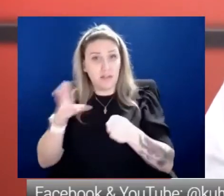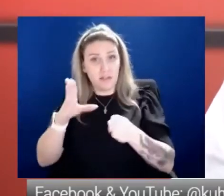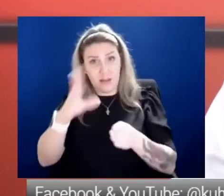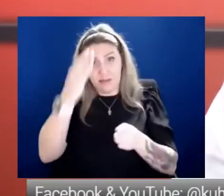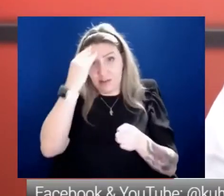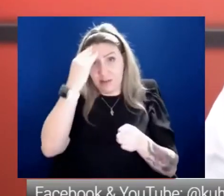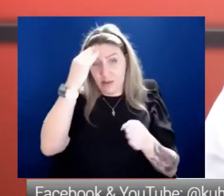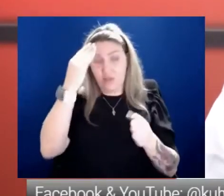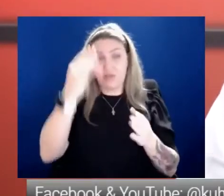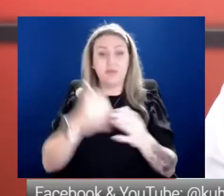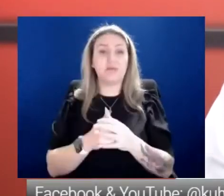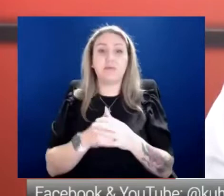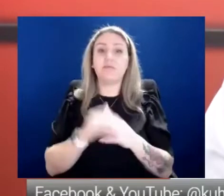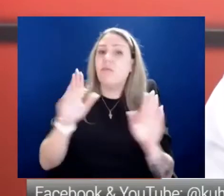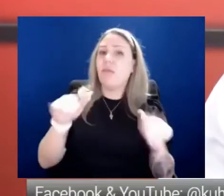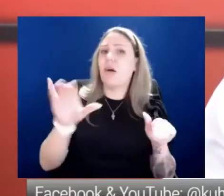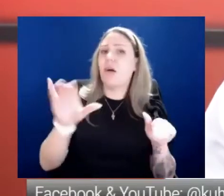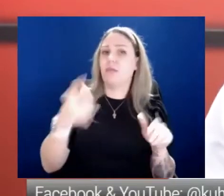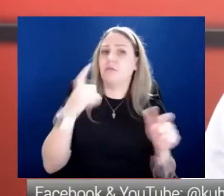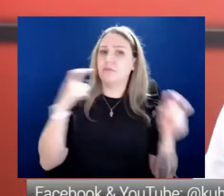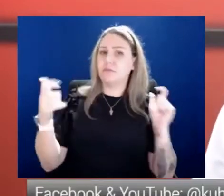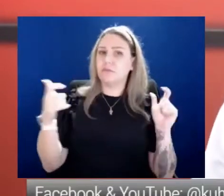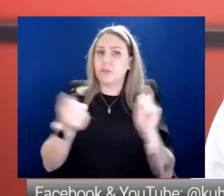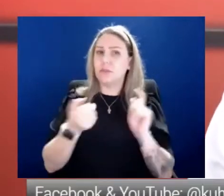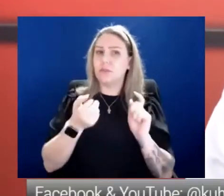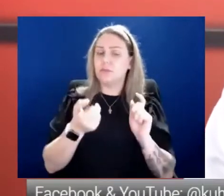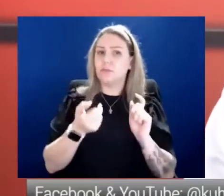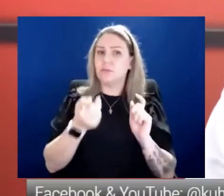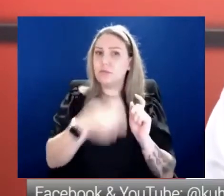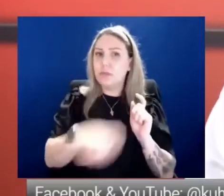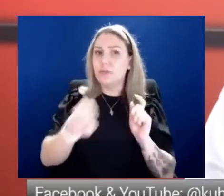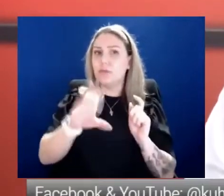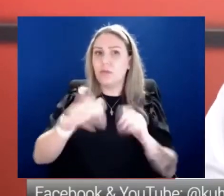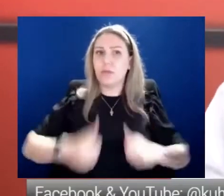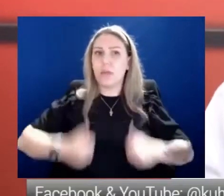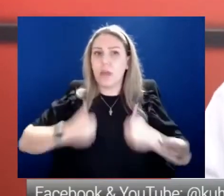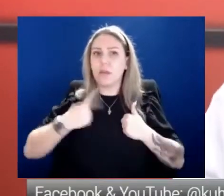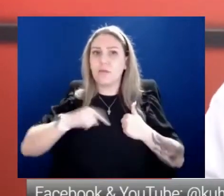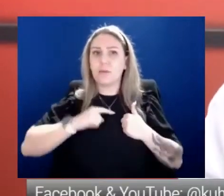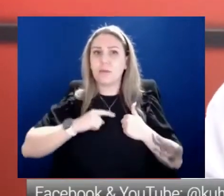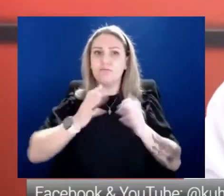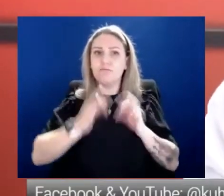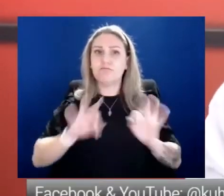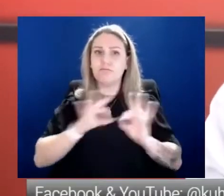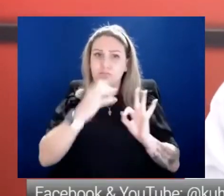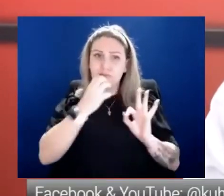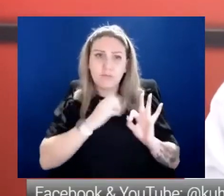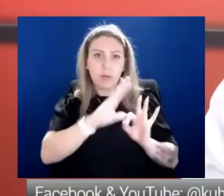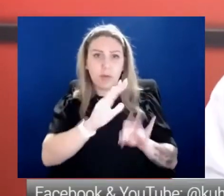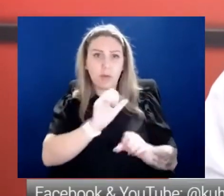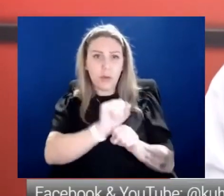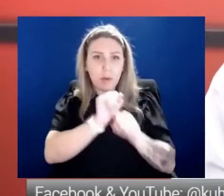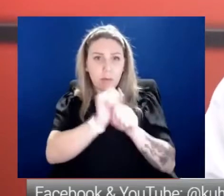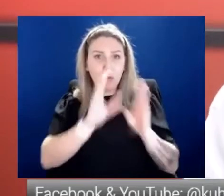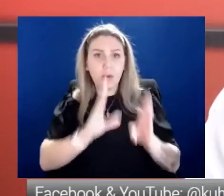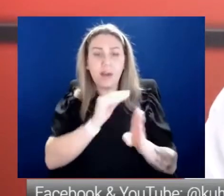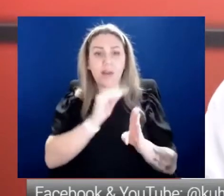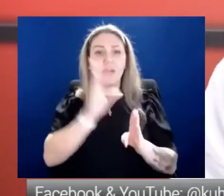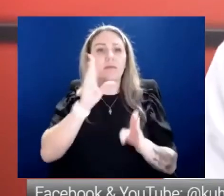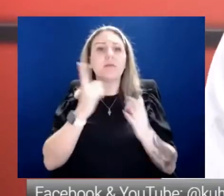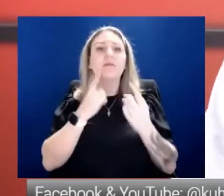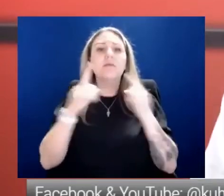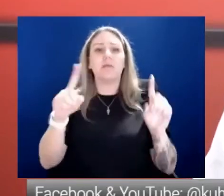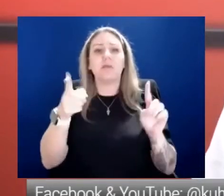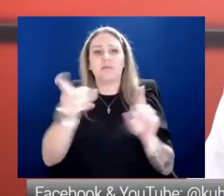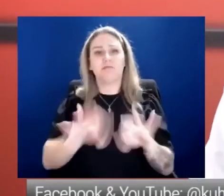hey, this is a big transition in your life. We value you as a person, we value you as an employee, and we're going to make this work for you because you matter to us. So I think